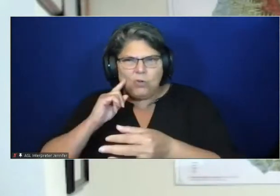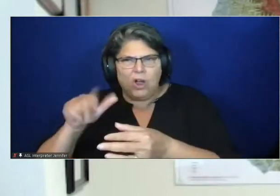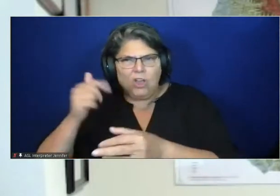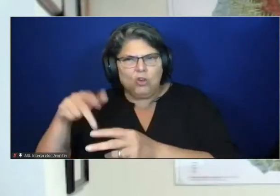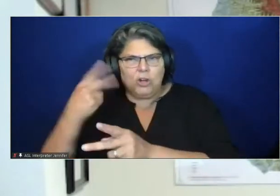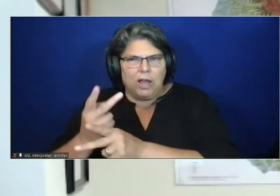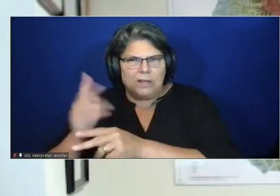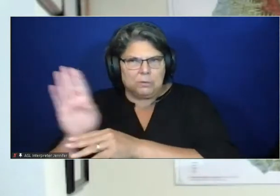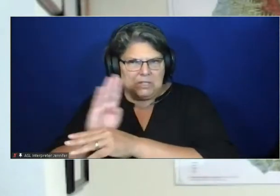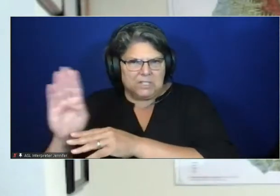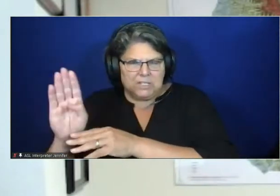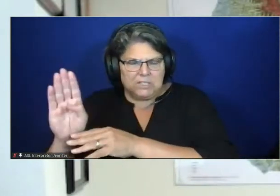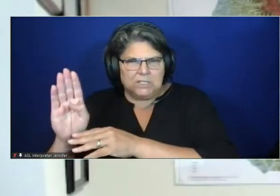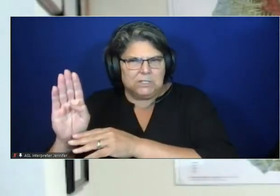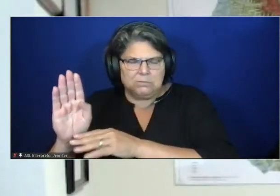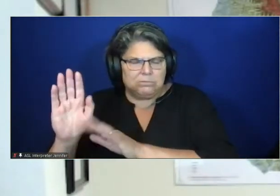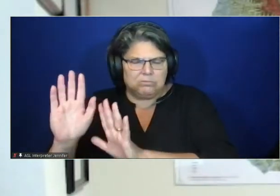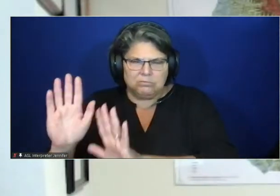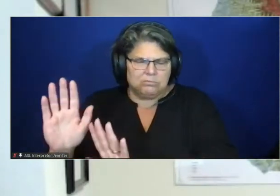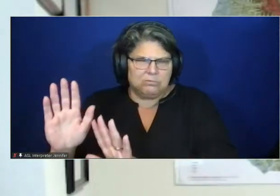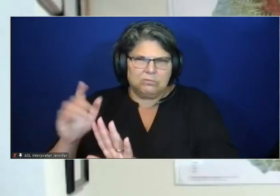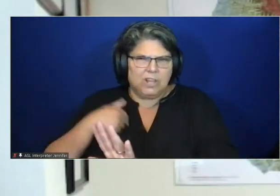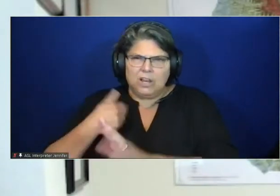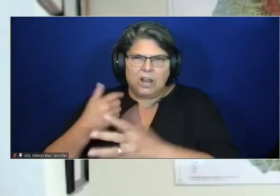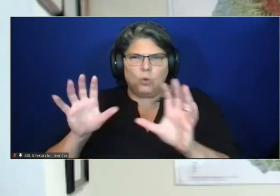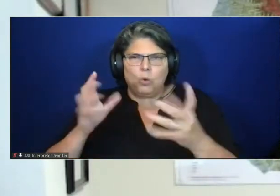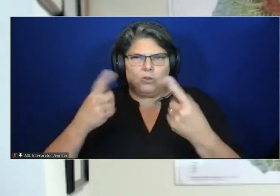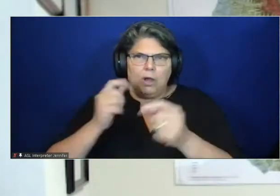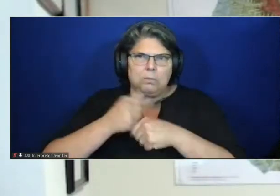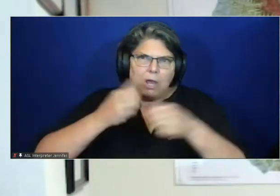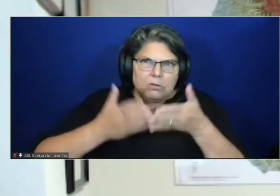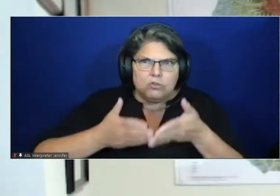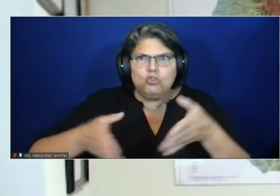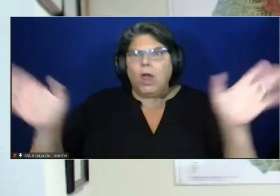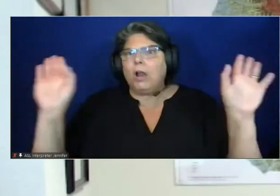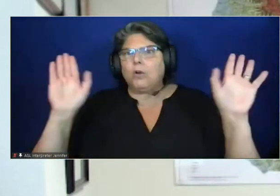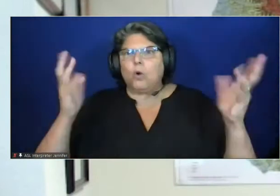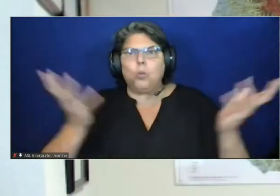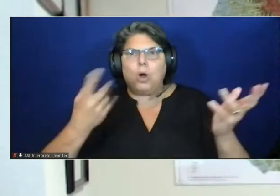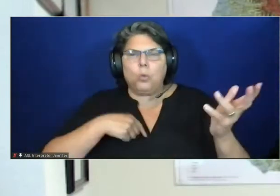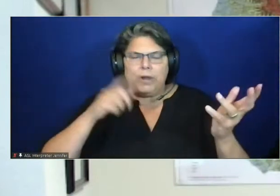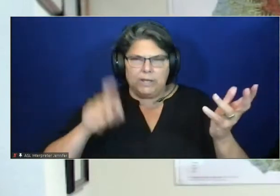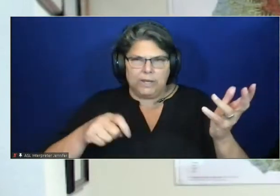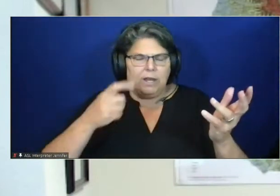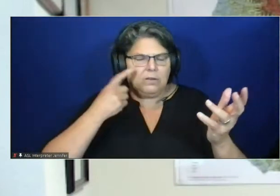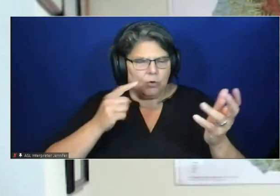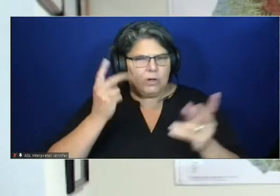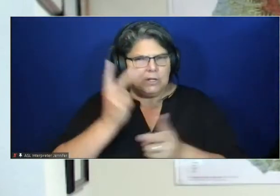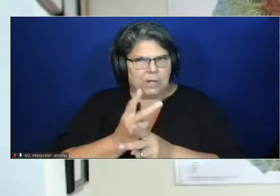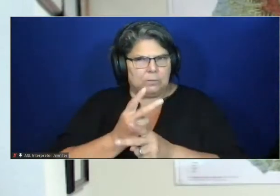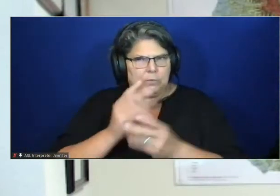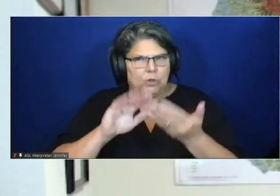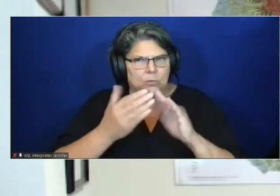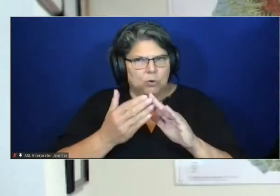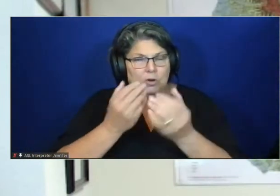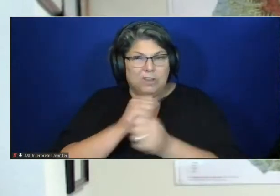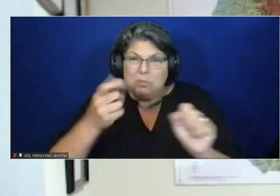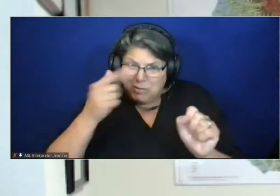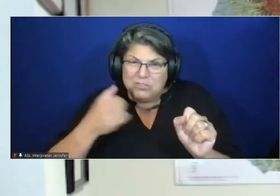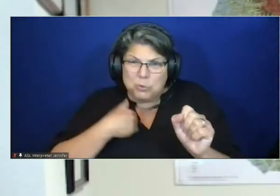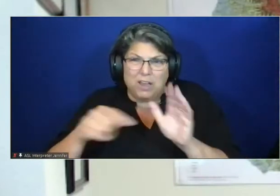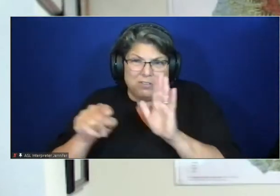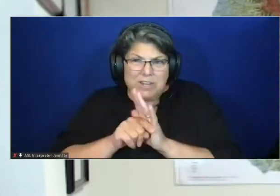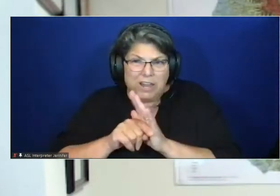not be generalizing what's needed to keep our community safe, because there are downside consequences to